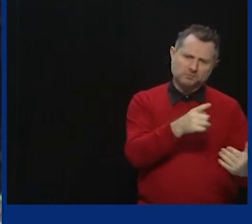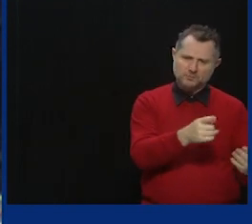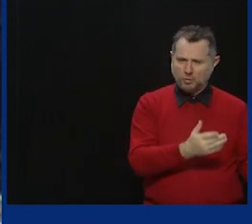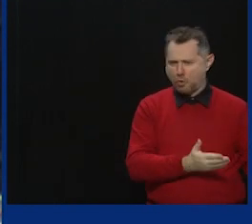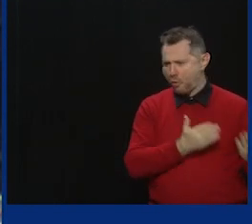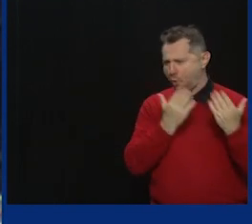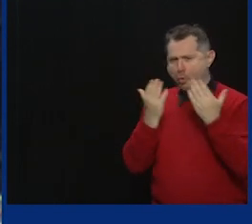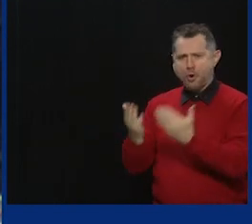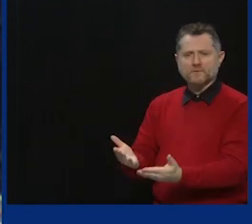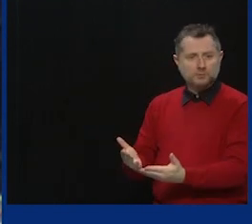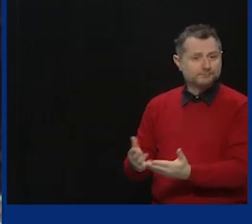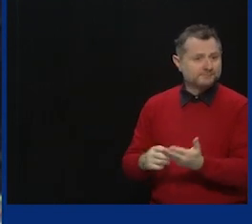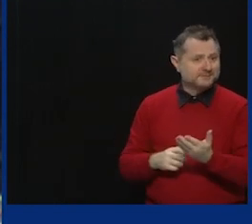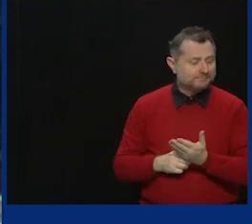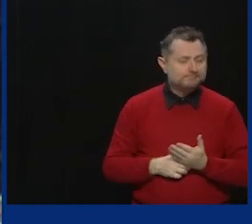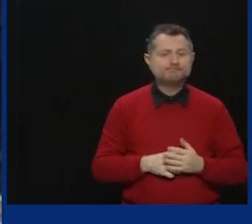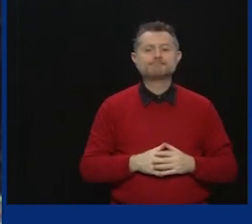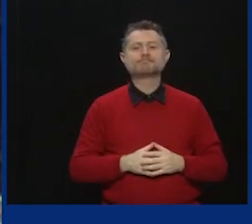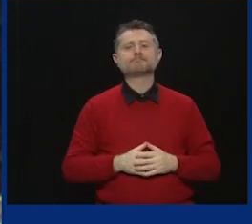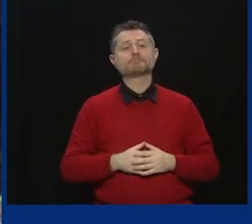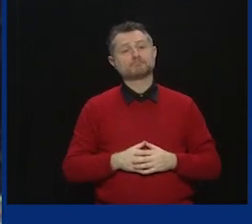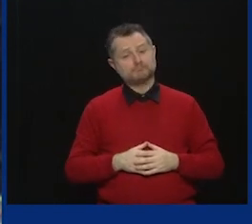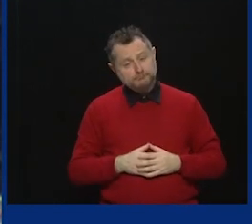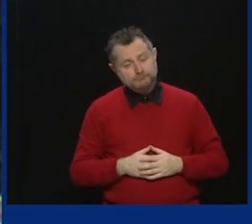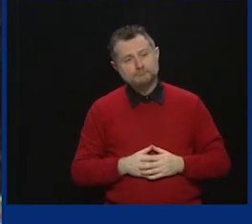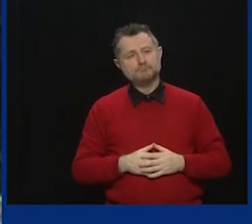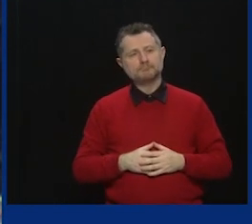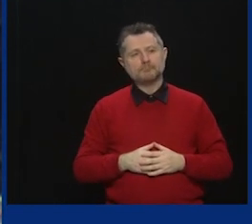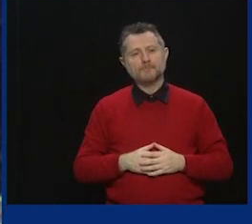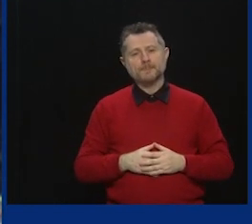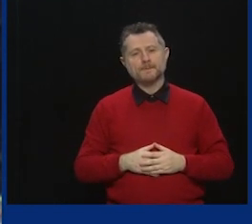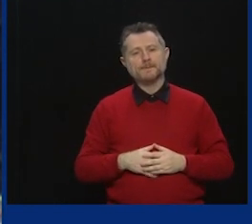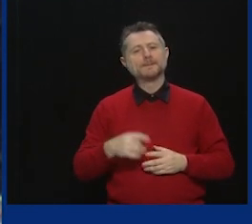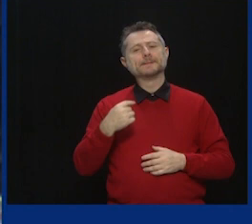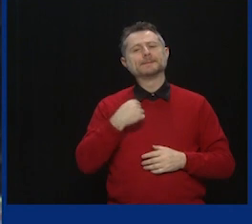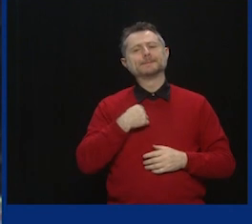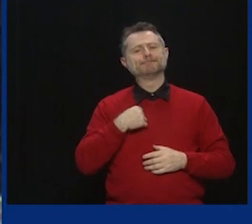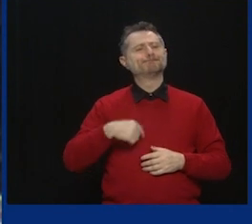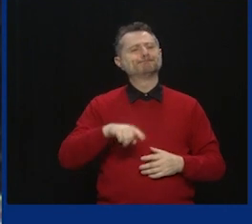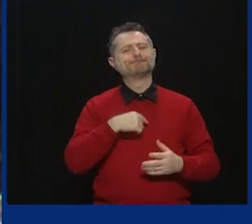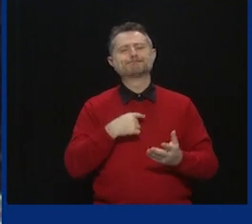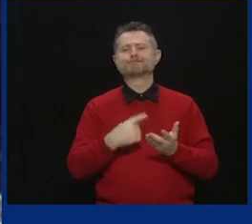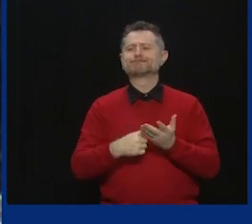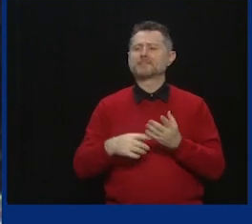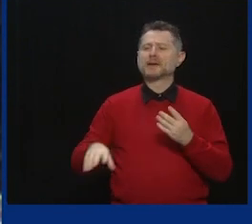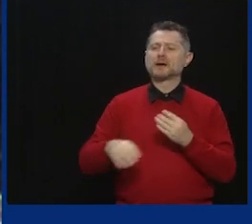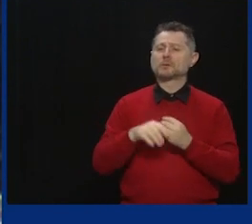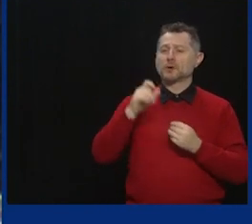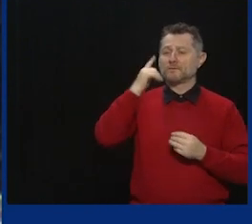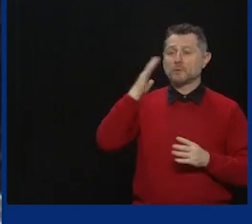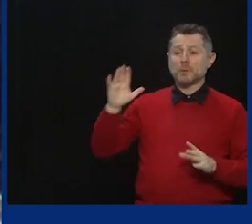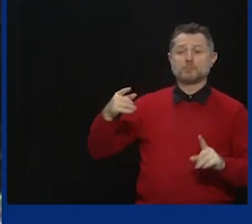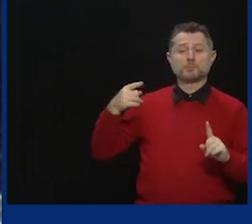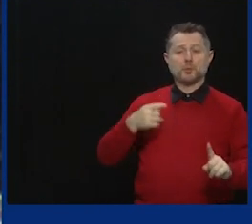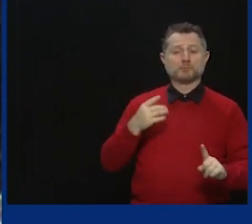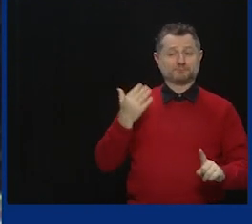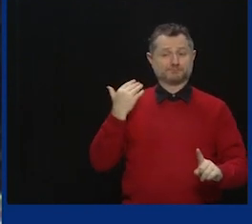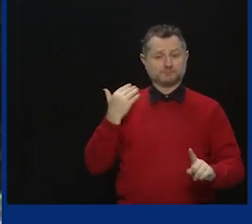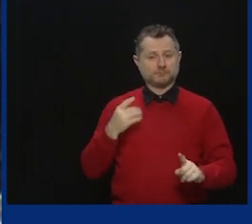me just say to what the governor's point. Number one, you know, we are all in this